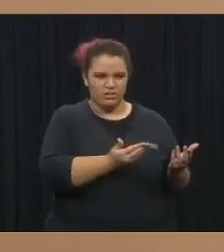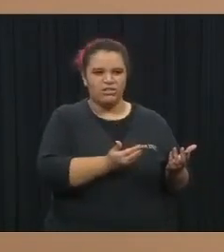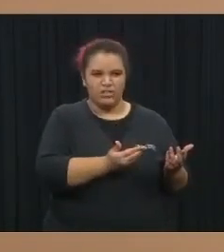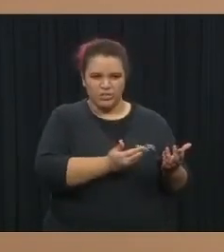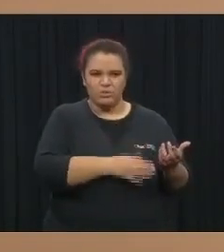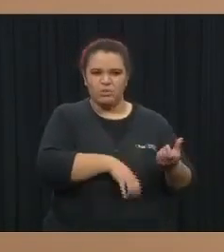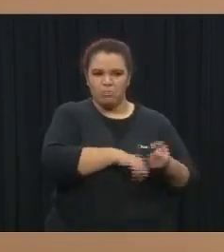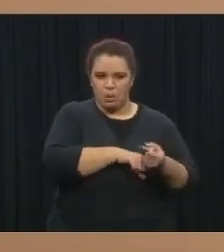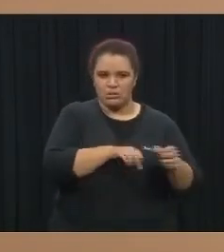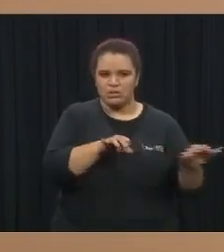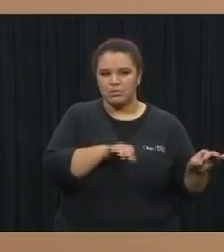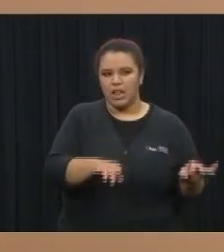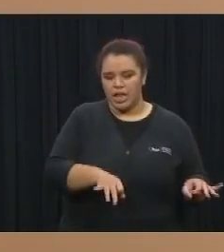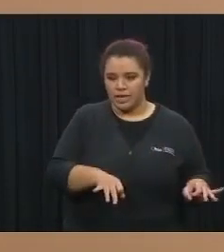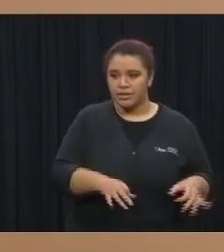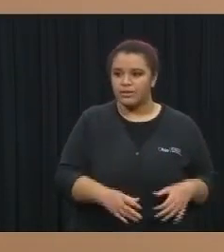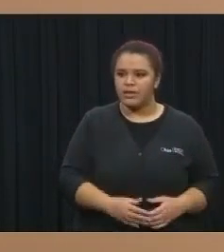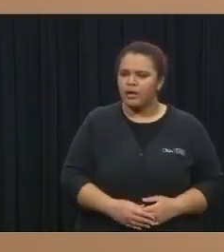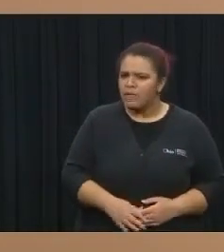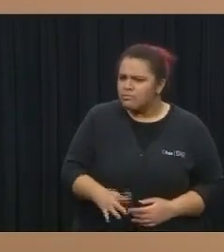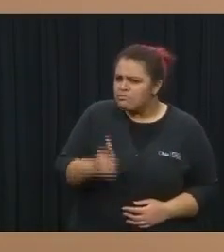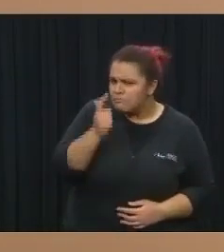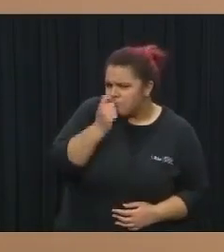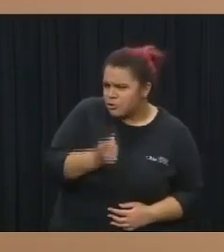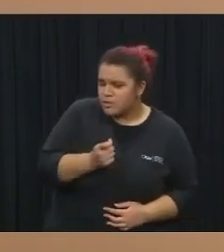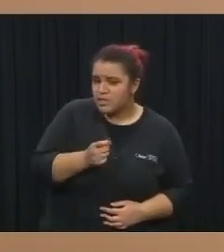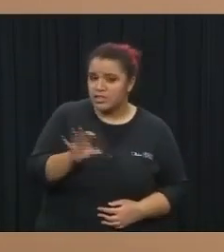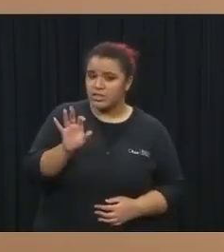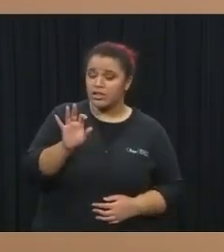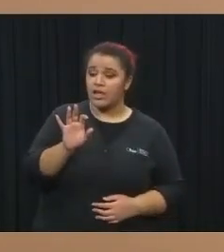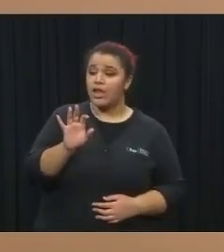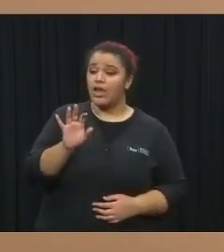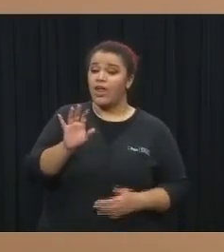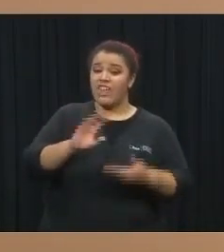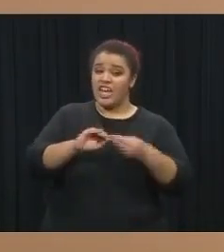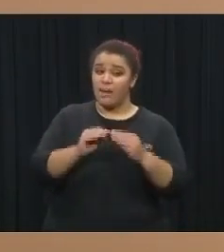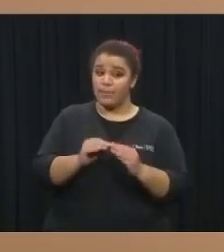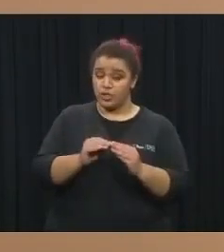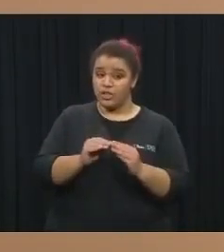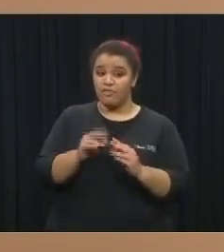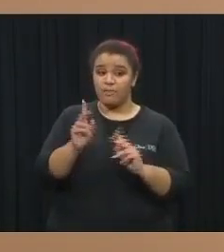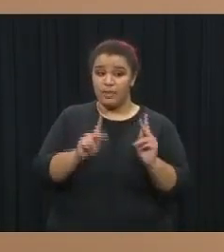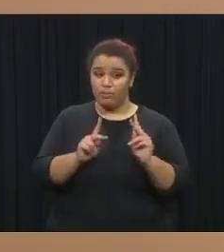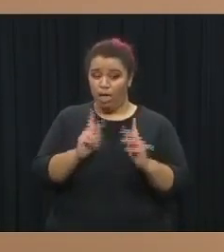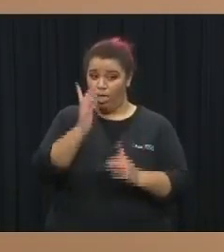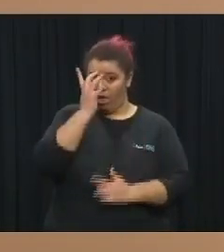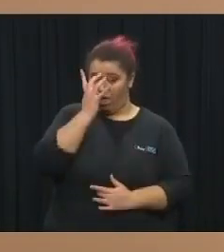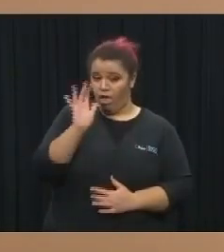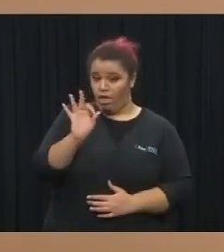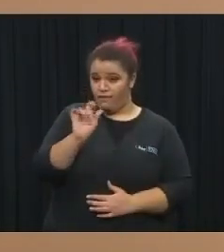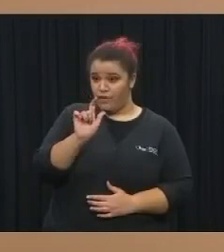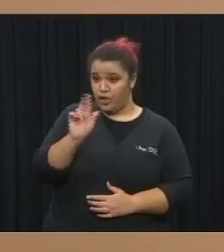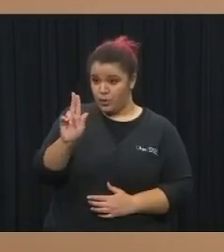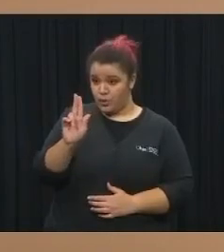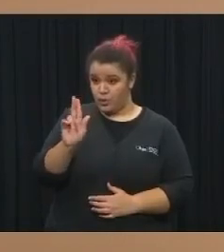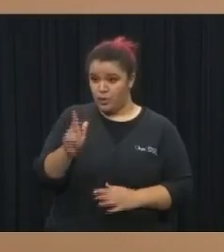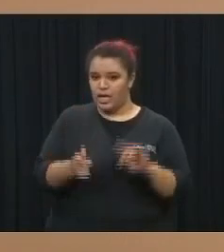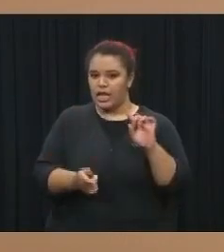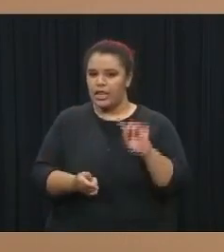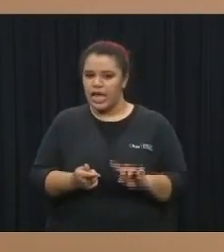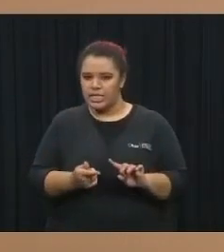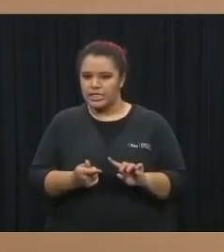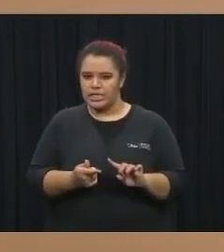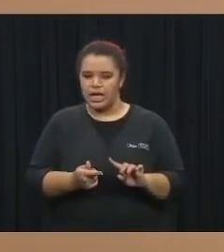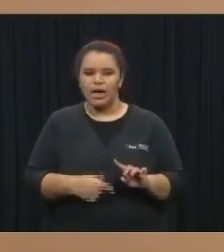numbers tracking down in Ohio, but in some of our ED emergency visits, we're seeing influenza-like illness